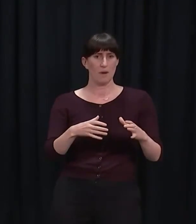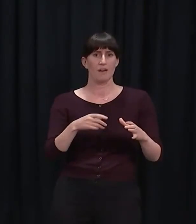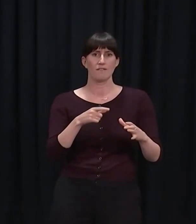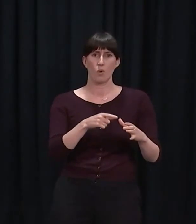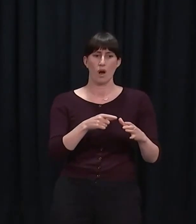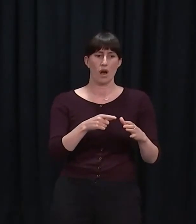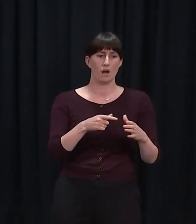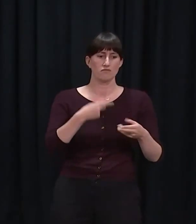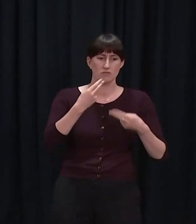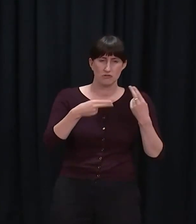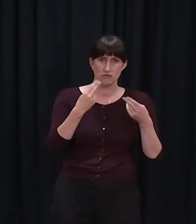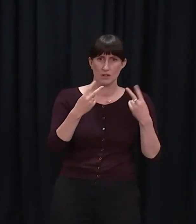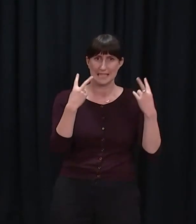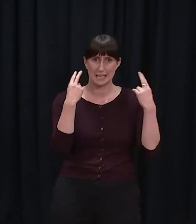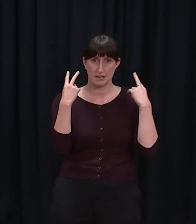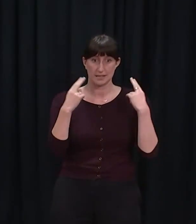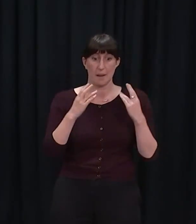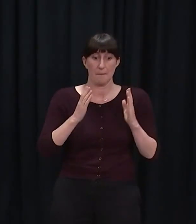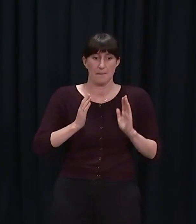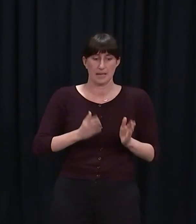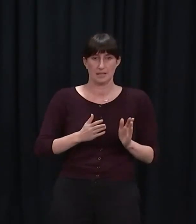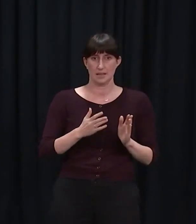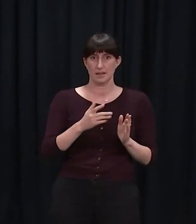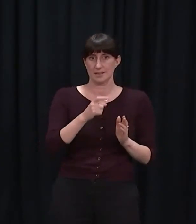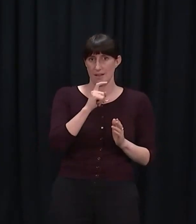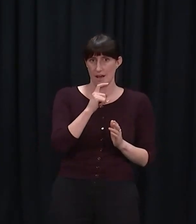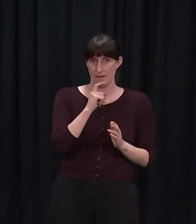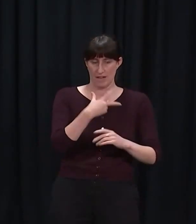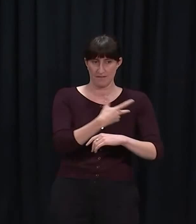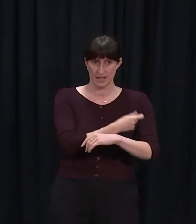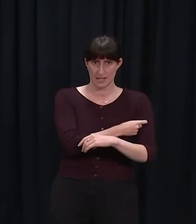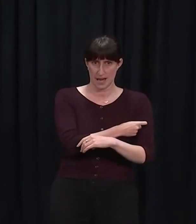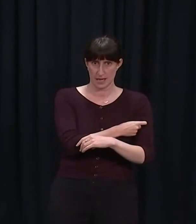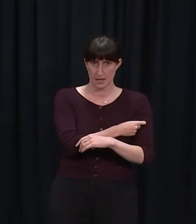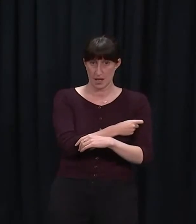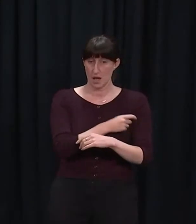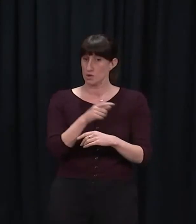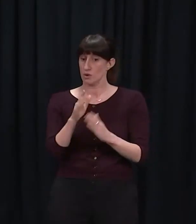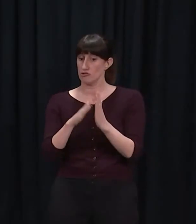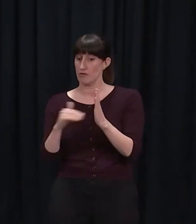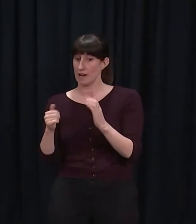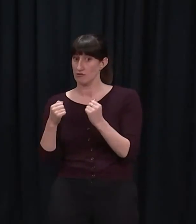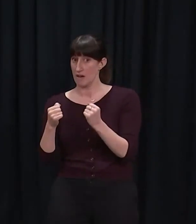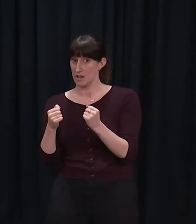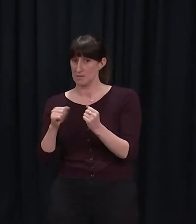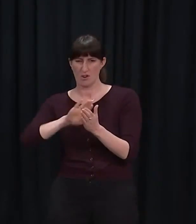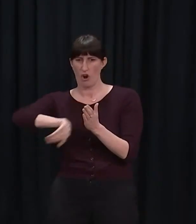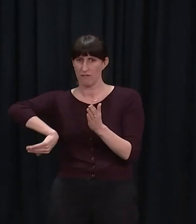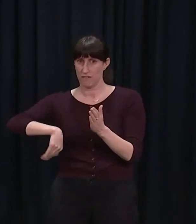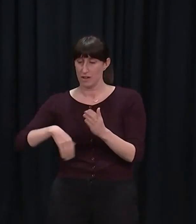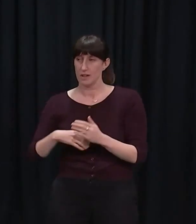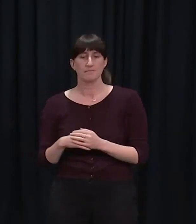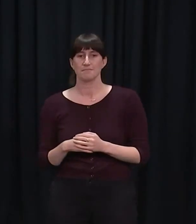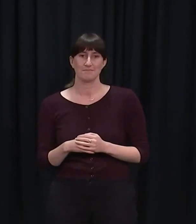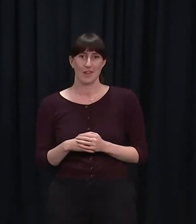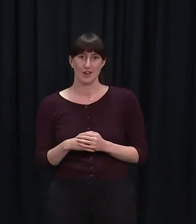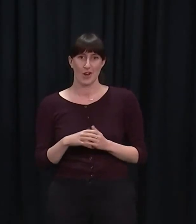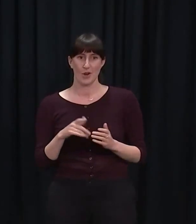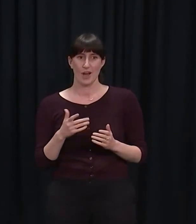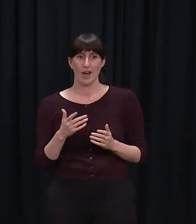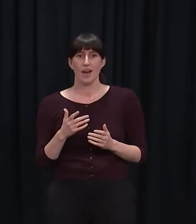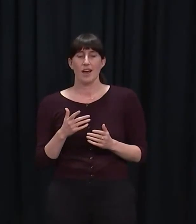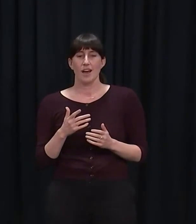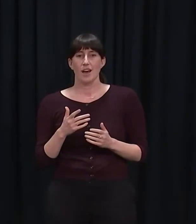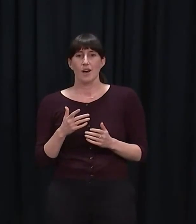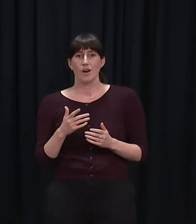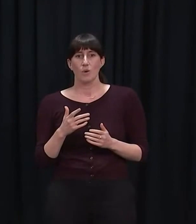other industries? No, certainly haven't closed the door to that. Industries are you looking at? Well, we'll tell you at the time when we have more to say about that. But we